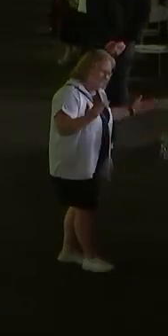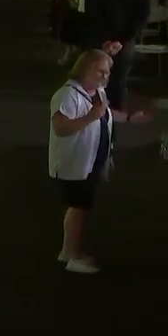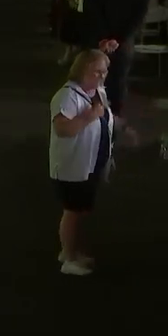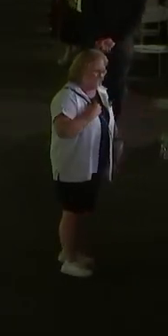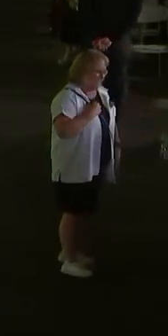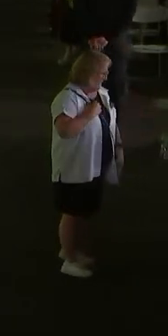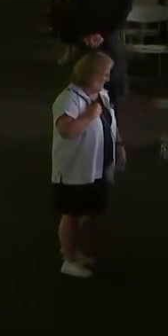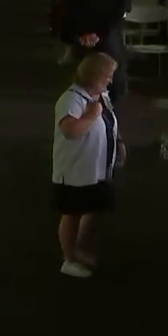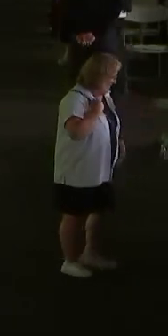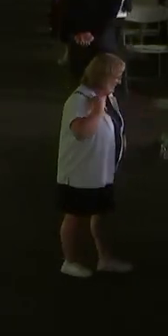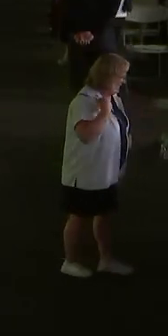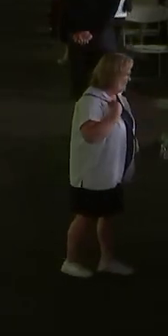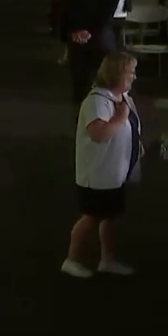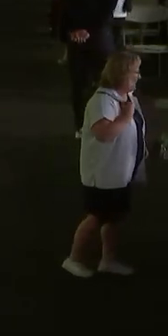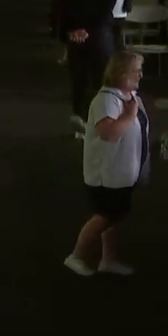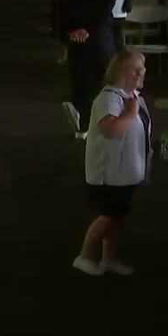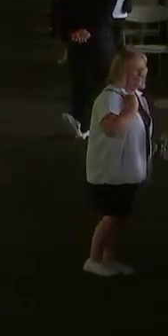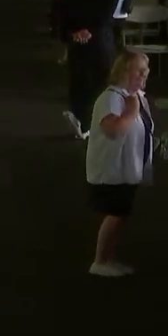Patricia Murphy.